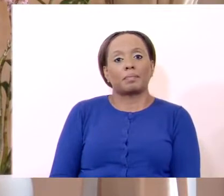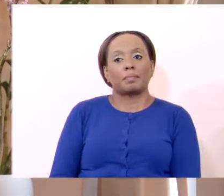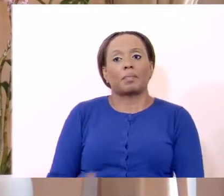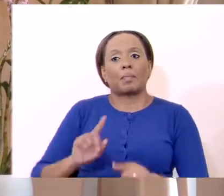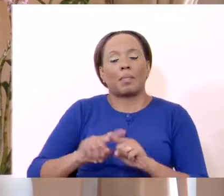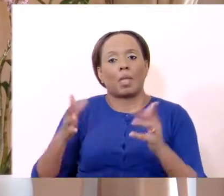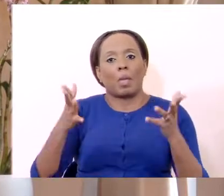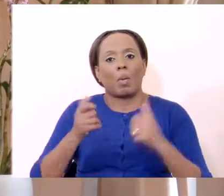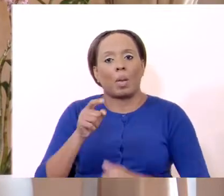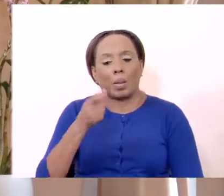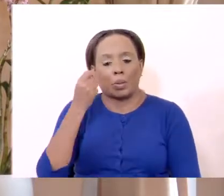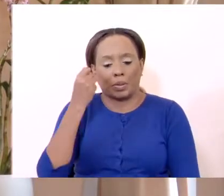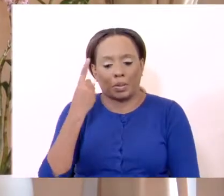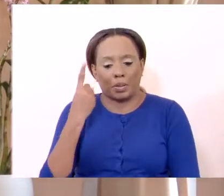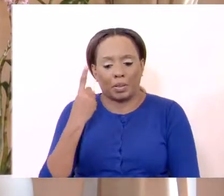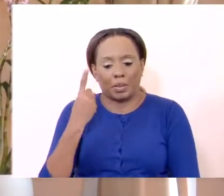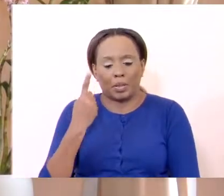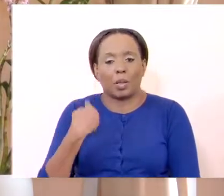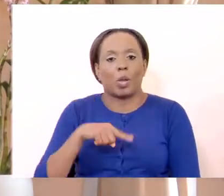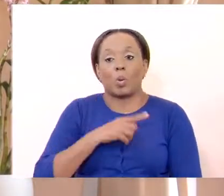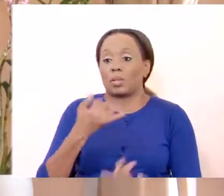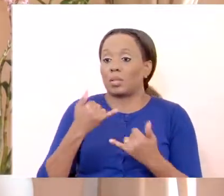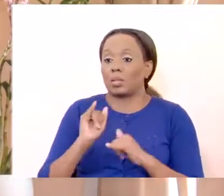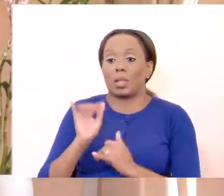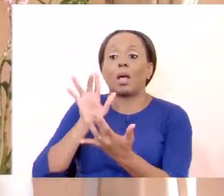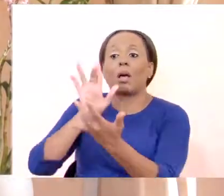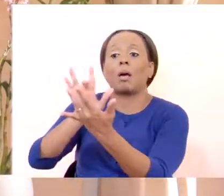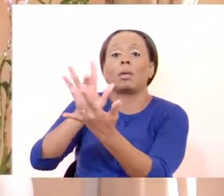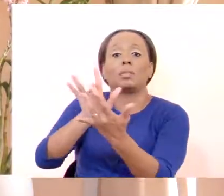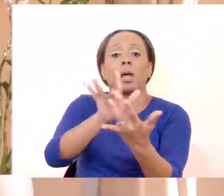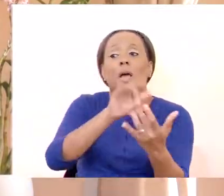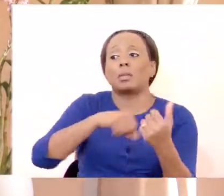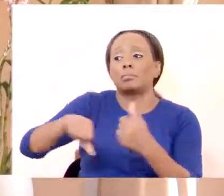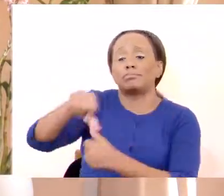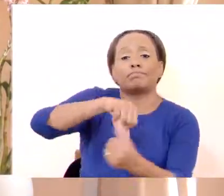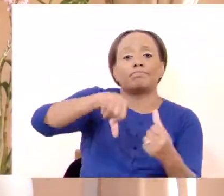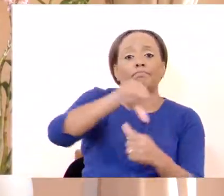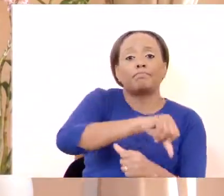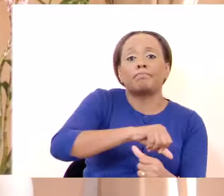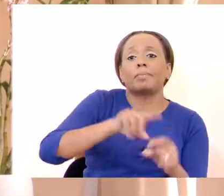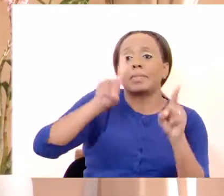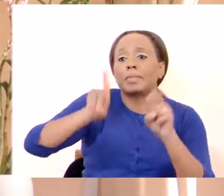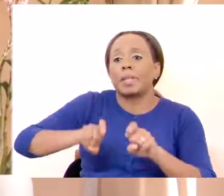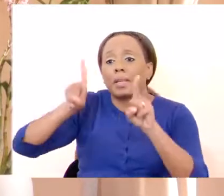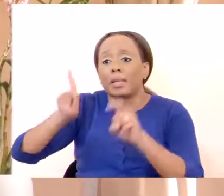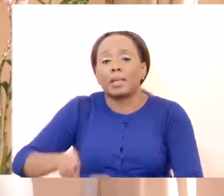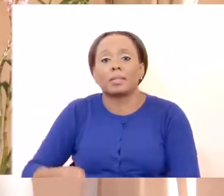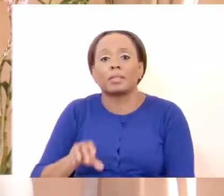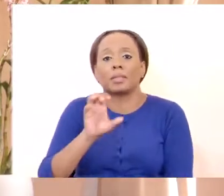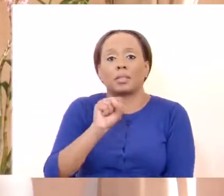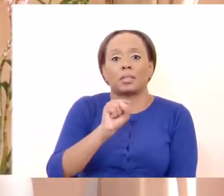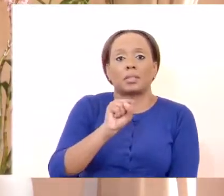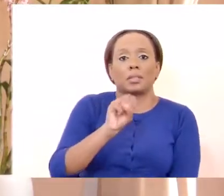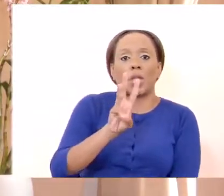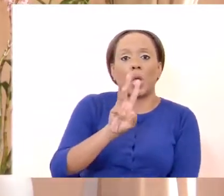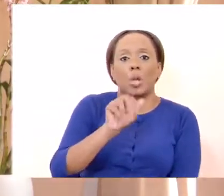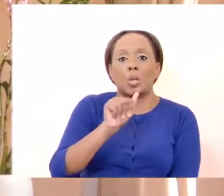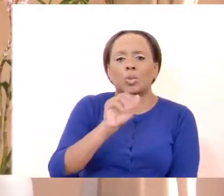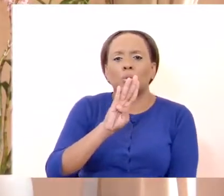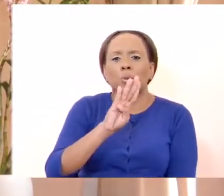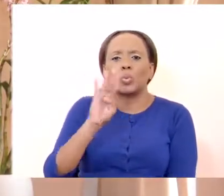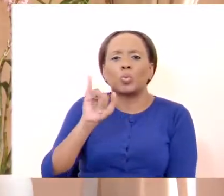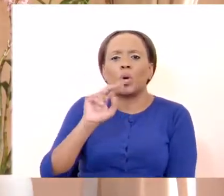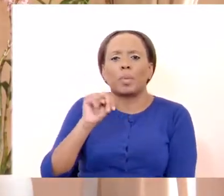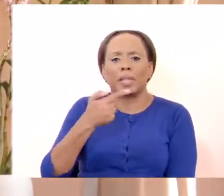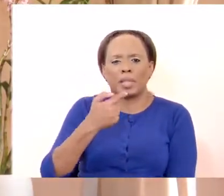recognize that we are doing contact tracing. We are still continuing with swabbing and testing of persons for COVID-19,